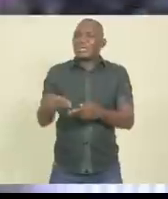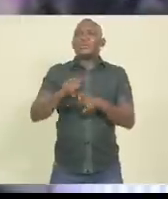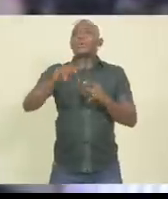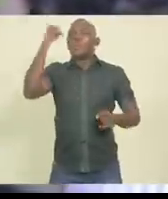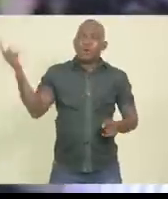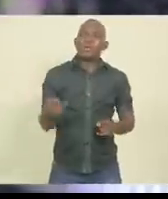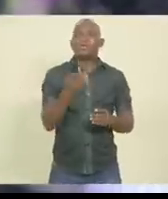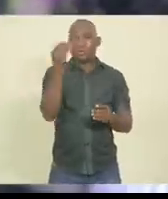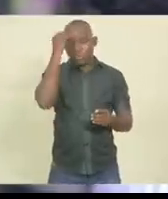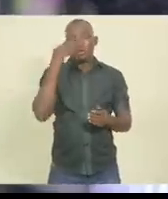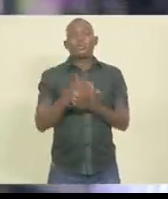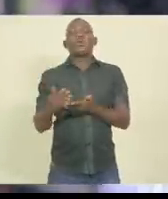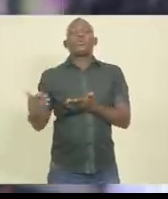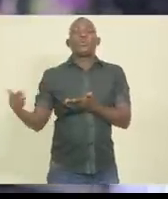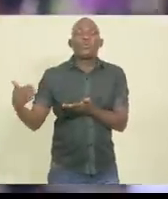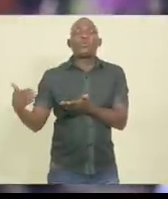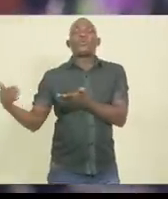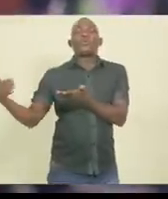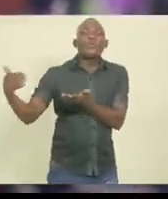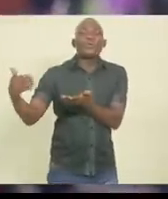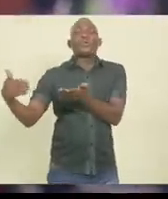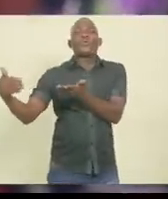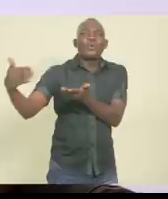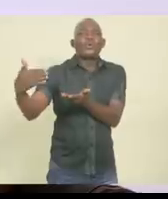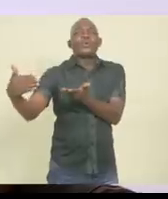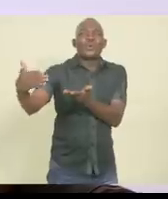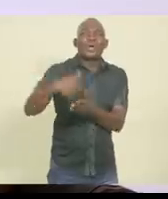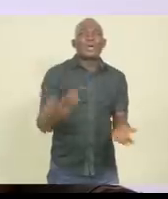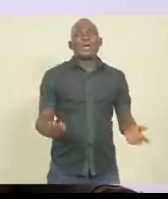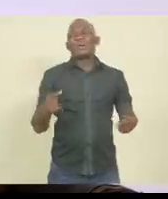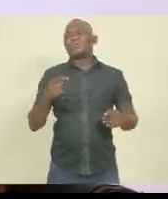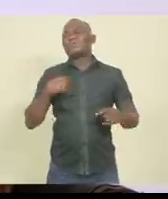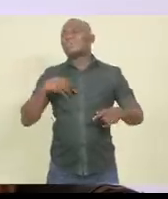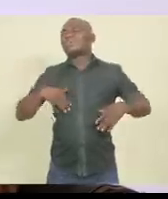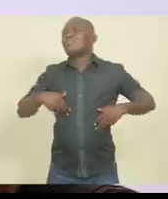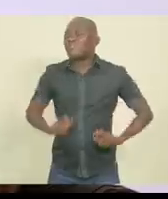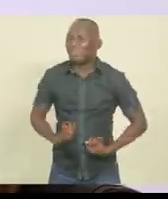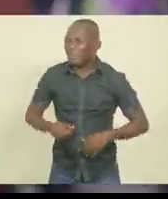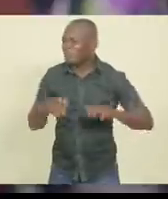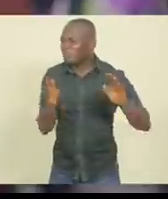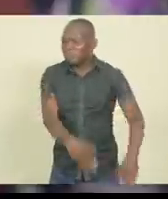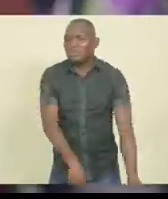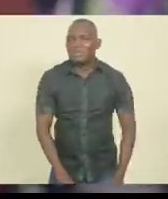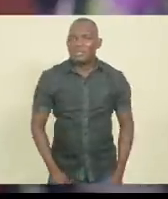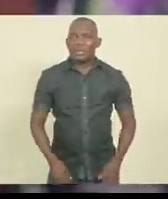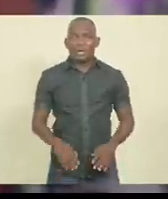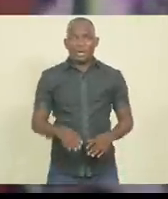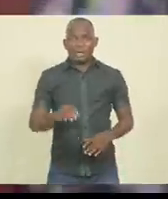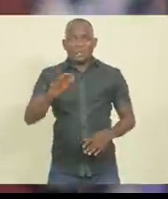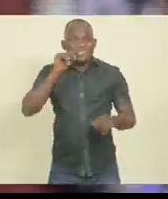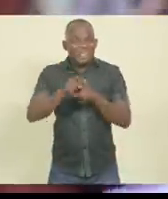she knows is to collect, collect, and collect more. I'm tired of it. You have a